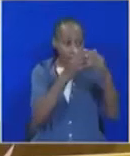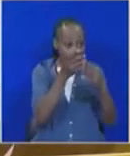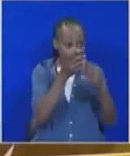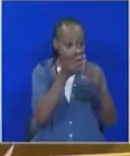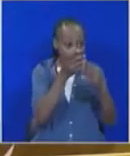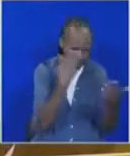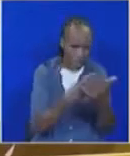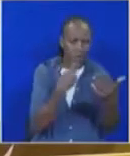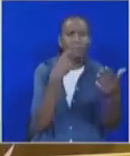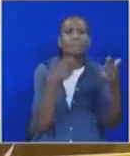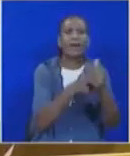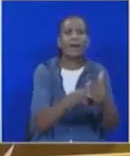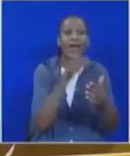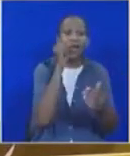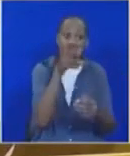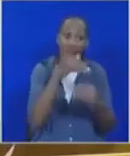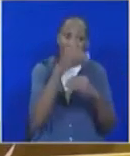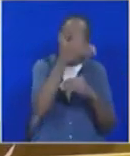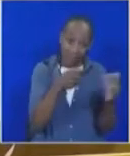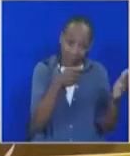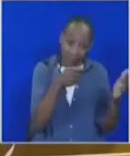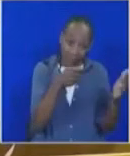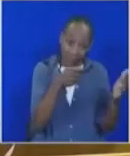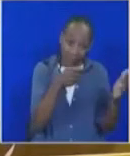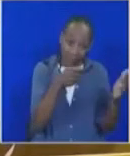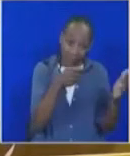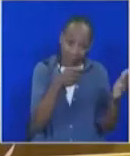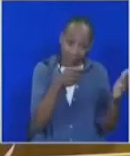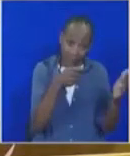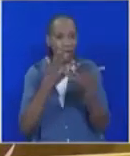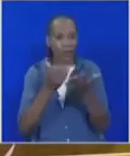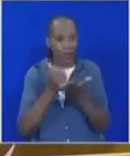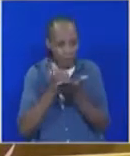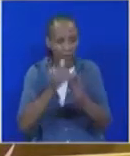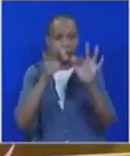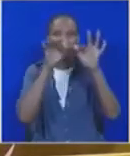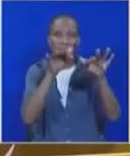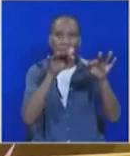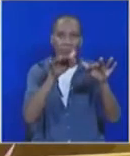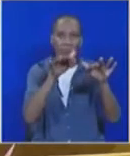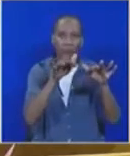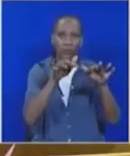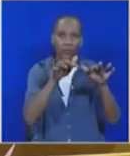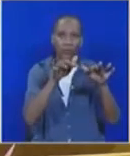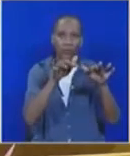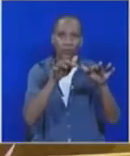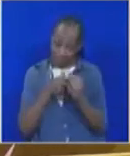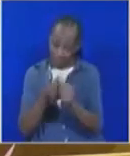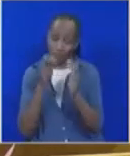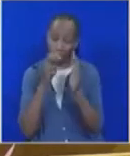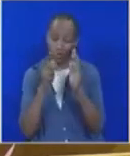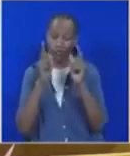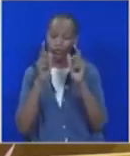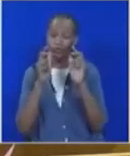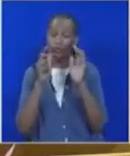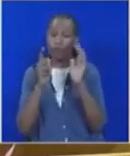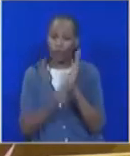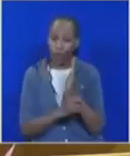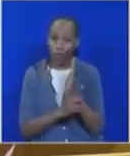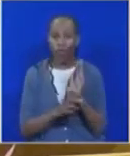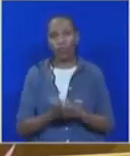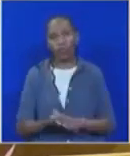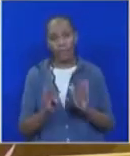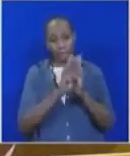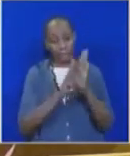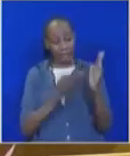for a public purpose or in the public interest only in terms of a general law of application. The bill before us here